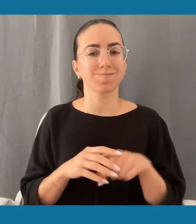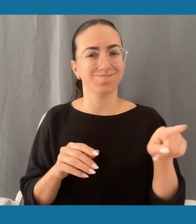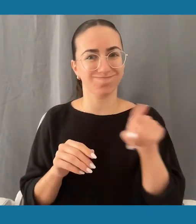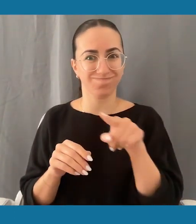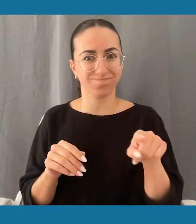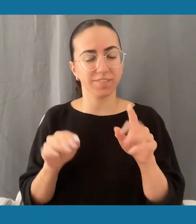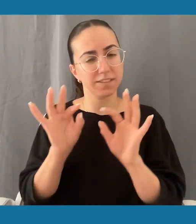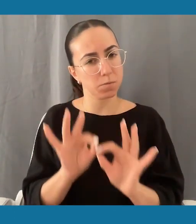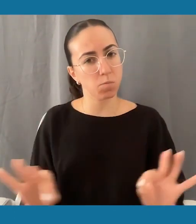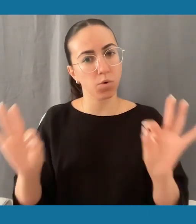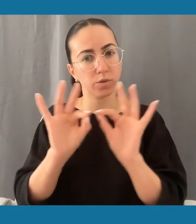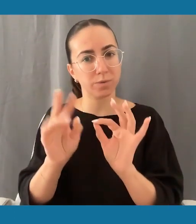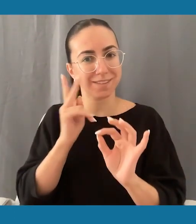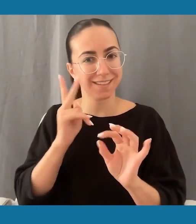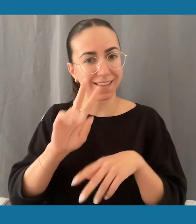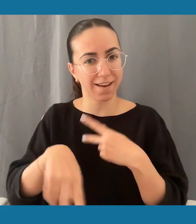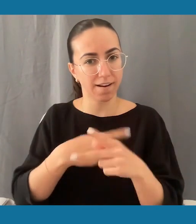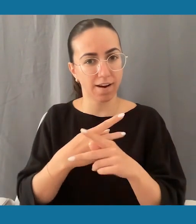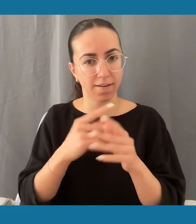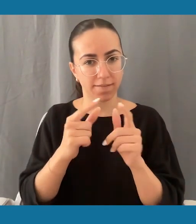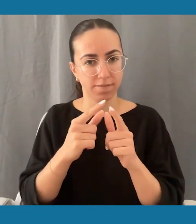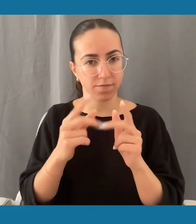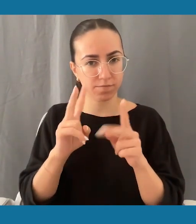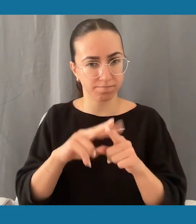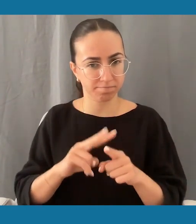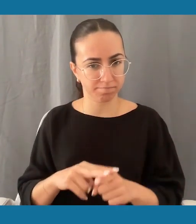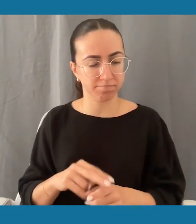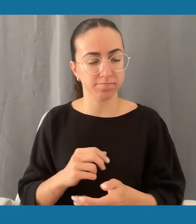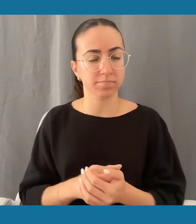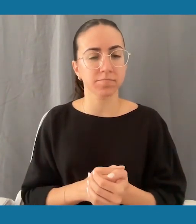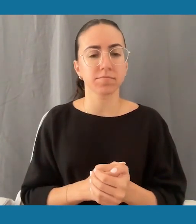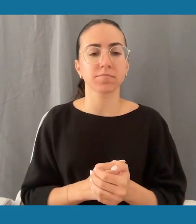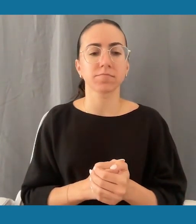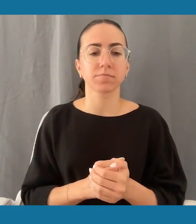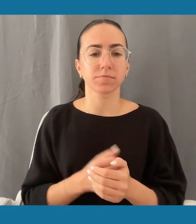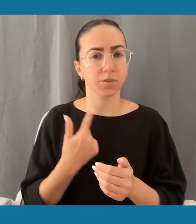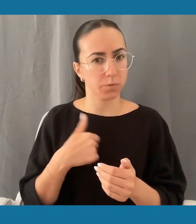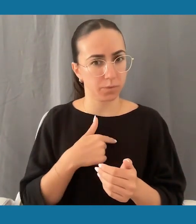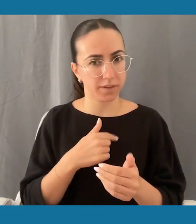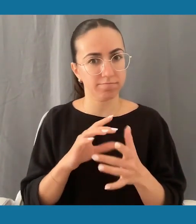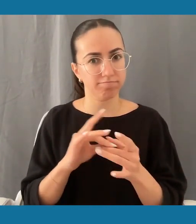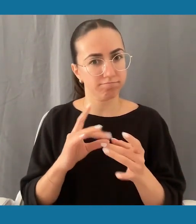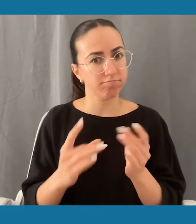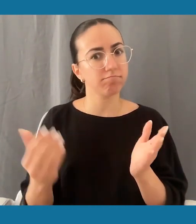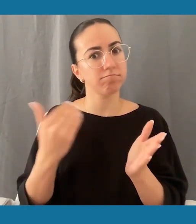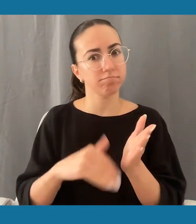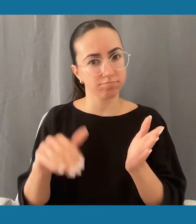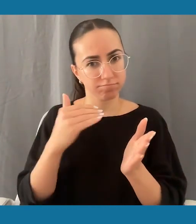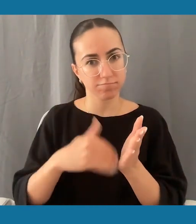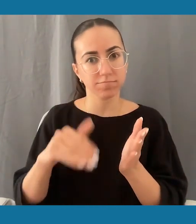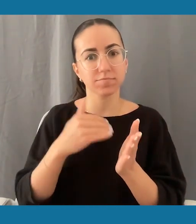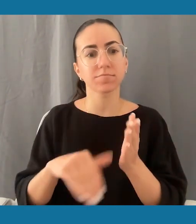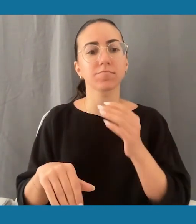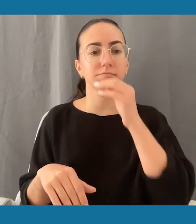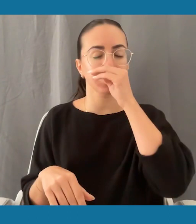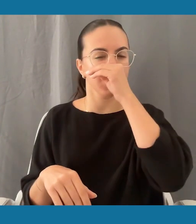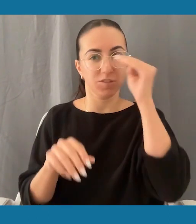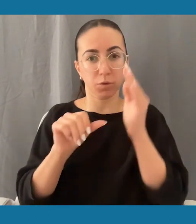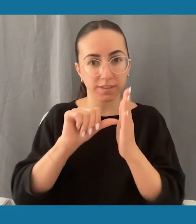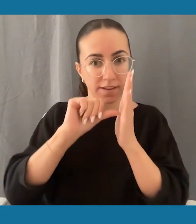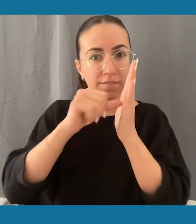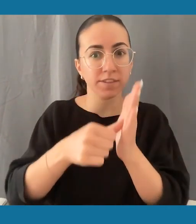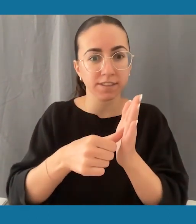the kind of language you want to see. And when we draft in my firm, we say it several times throughout the document so that the intent